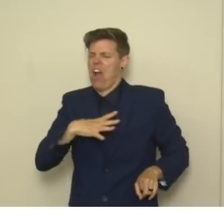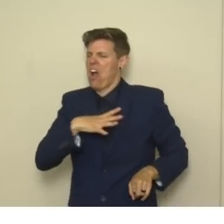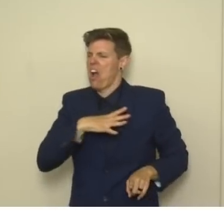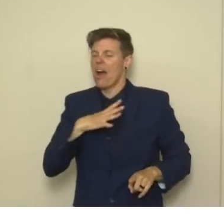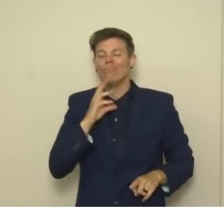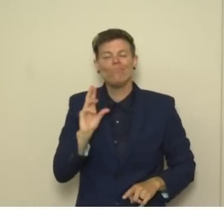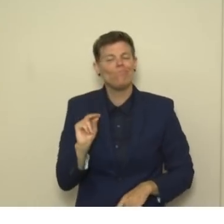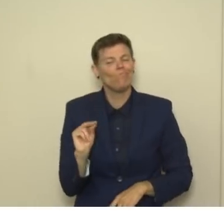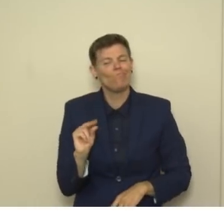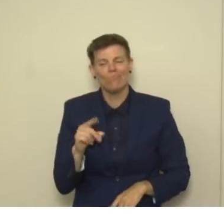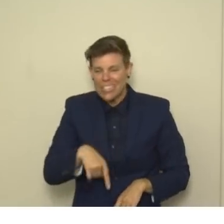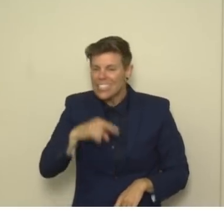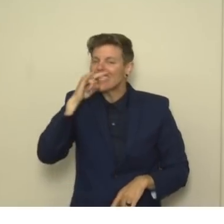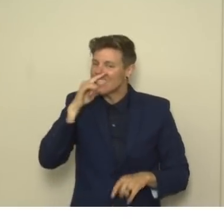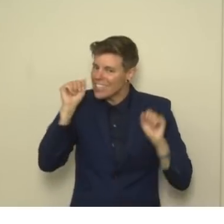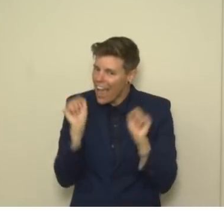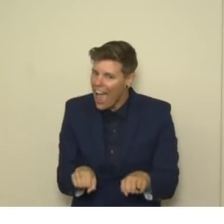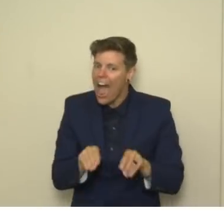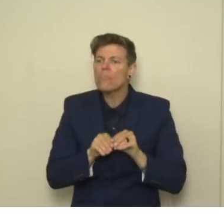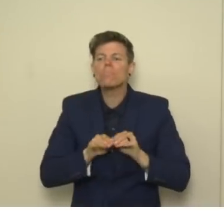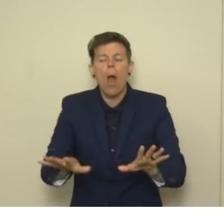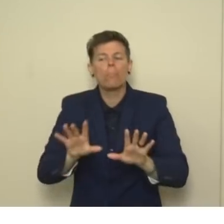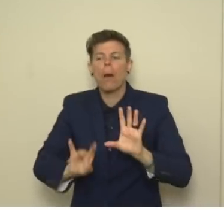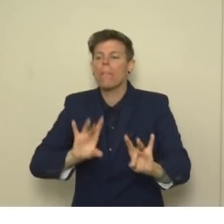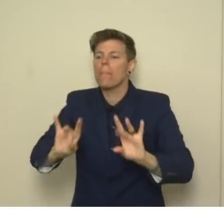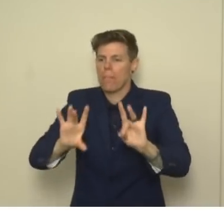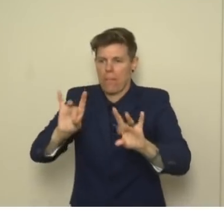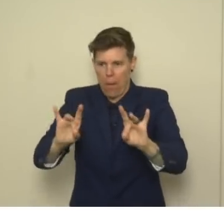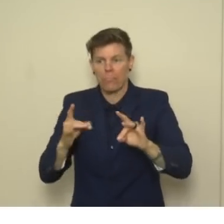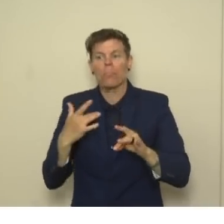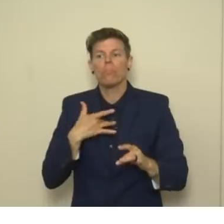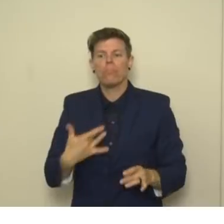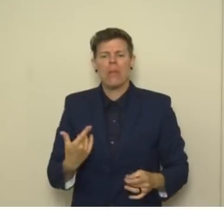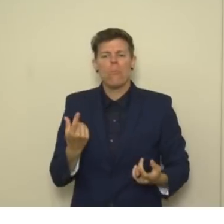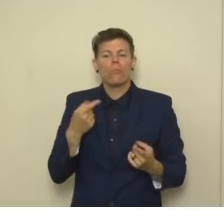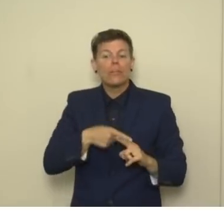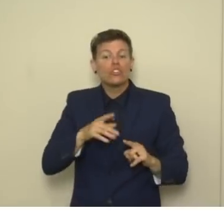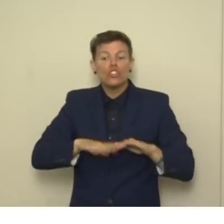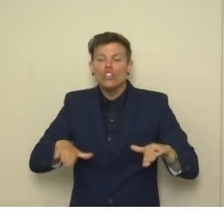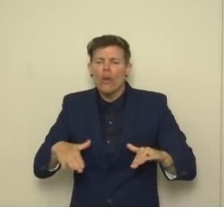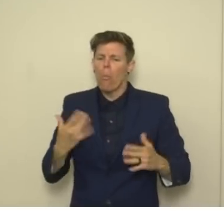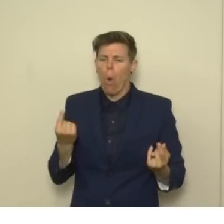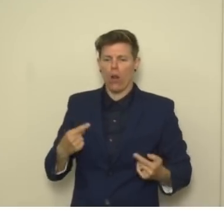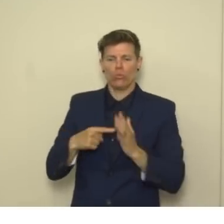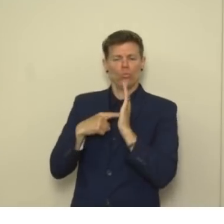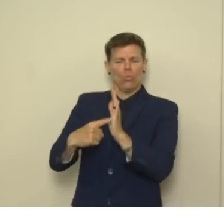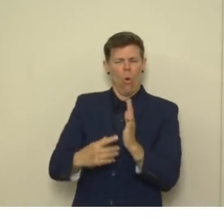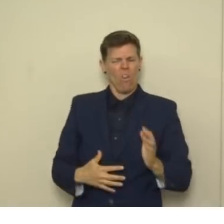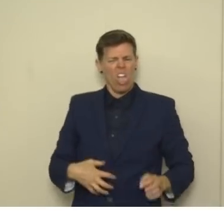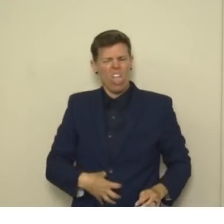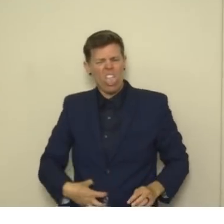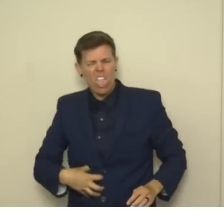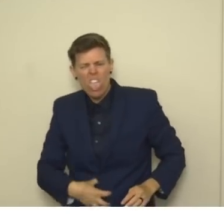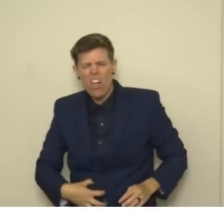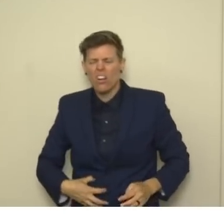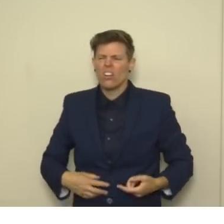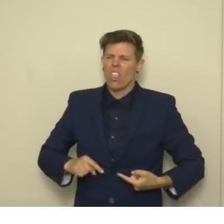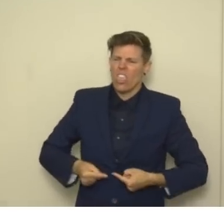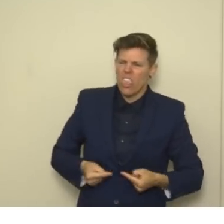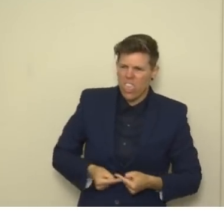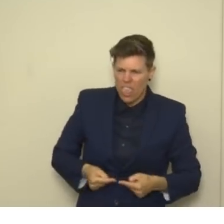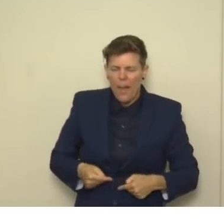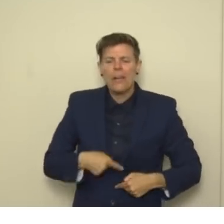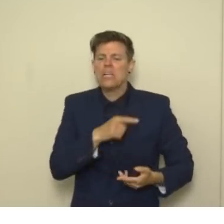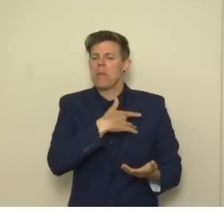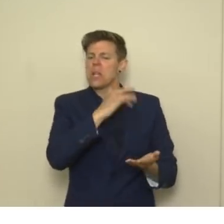gastrointestinal than respiratory. Maybe initially it's also true that they may be less severely ill. But when it comes to transmission, this 10